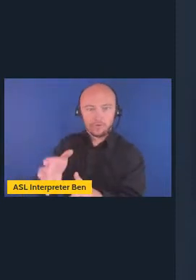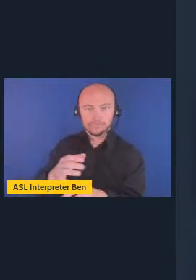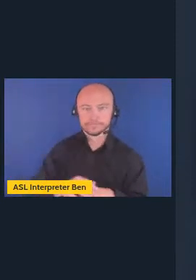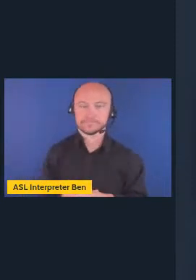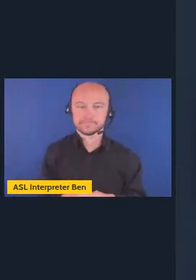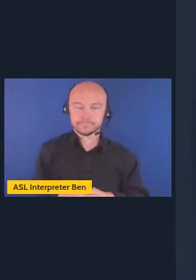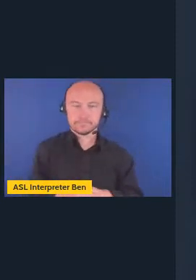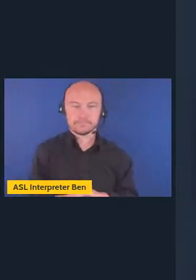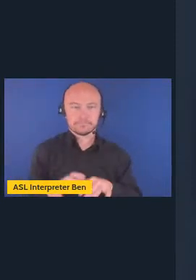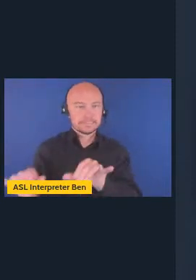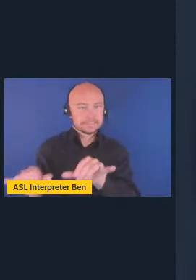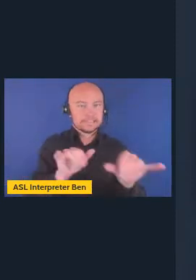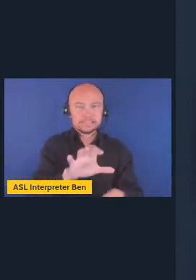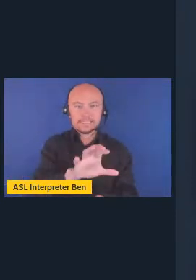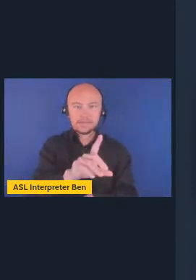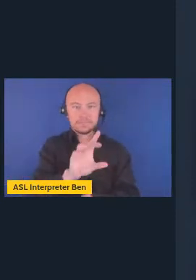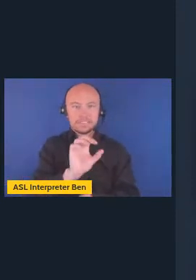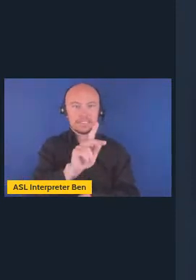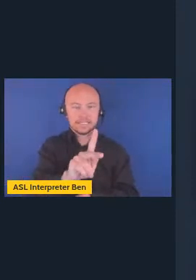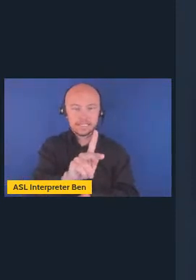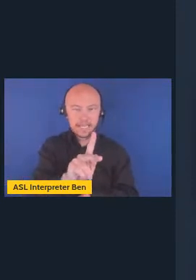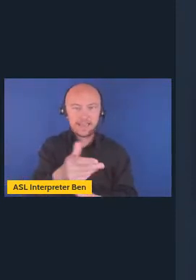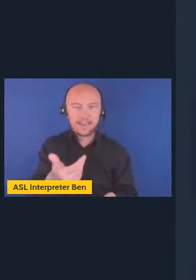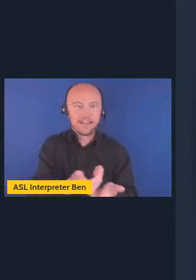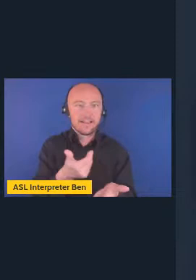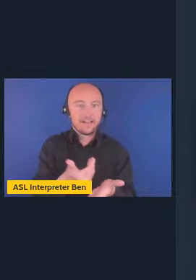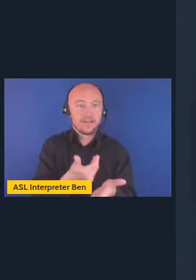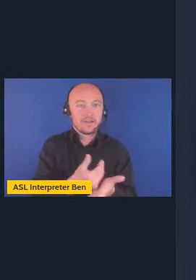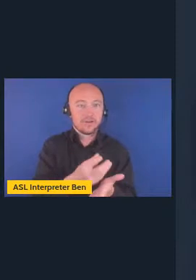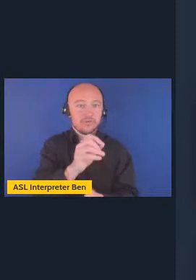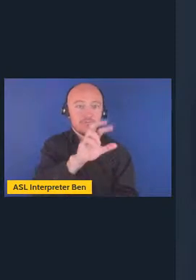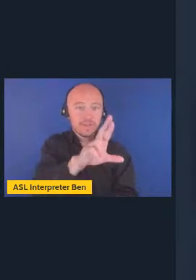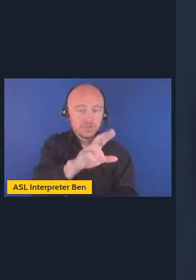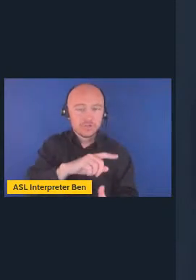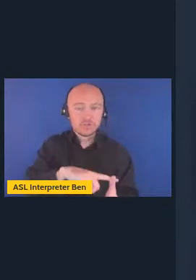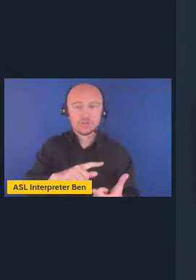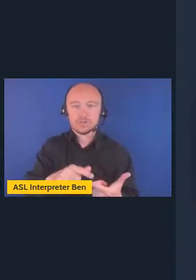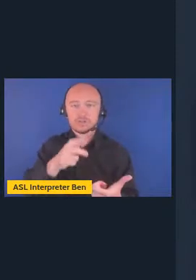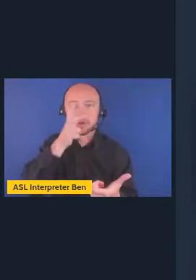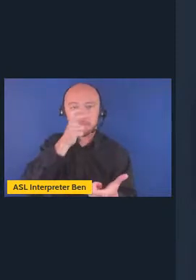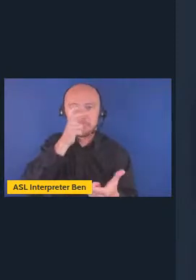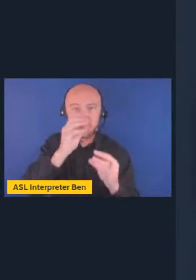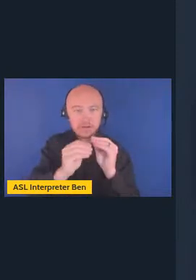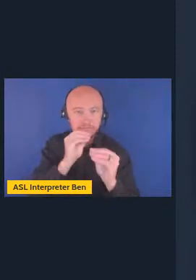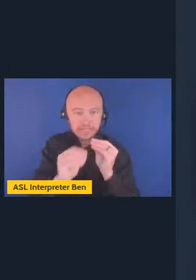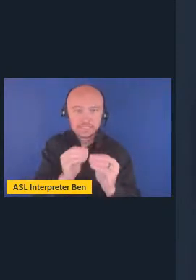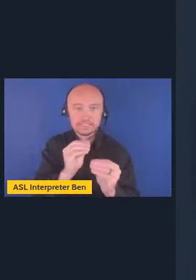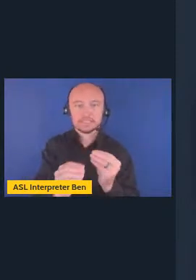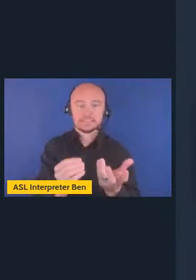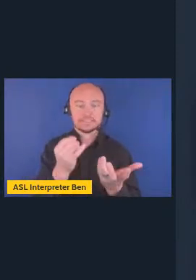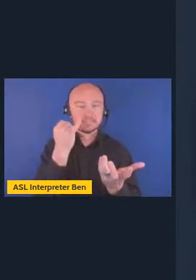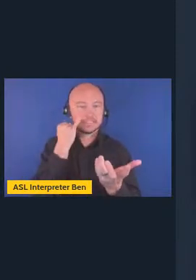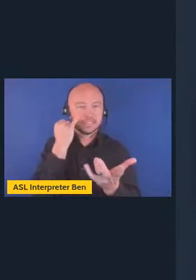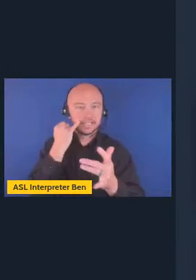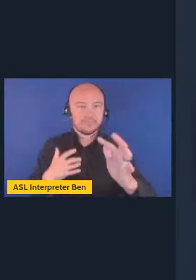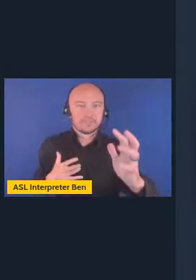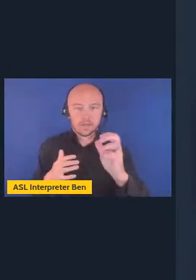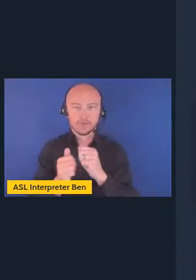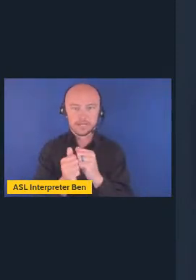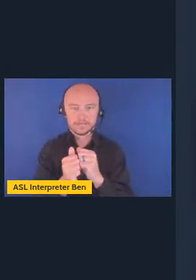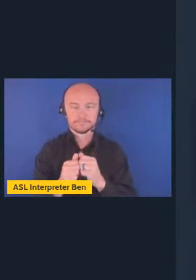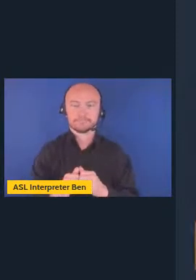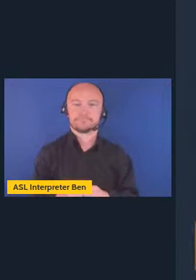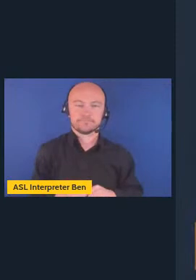with the CDK, you will automatically get new features and bug fixes in your project when you update the Projen library.